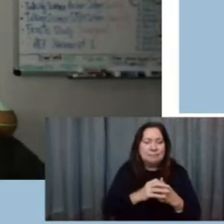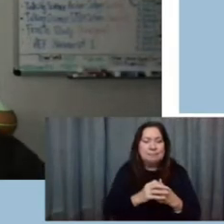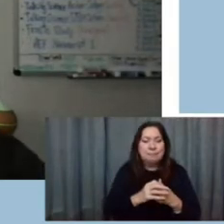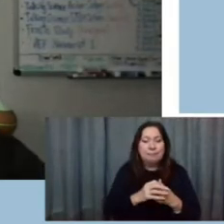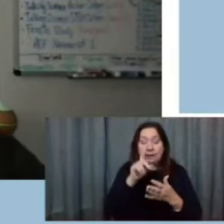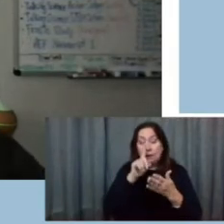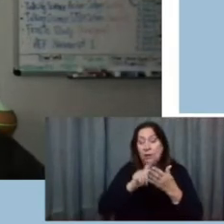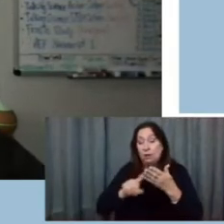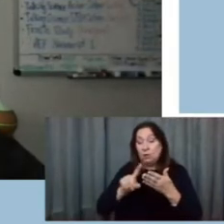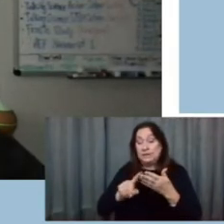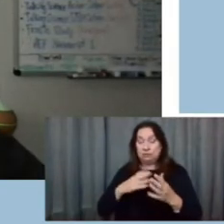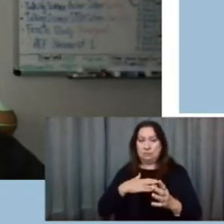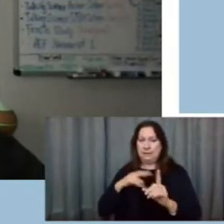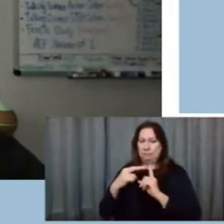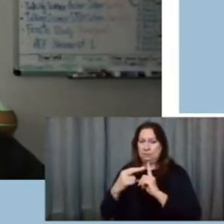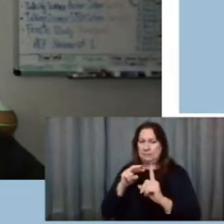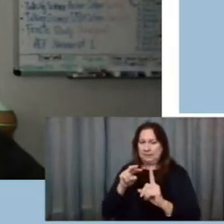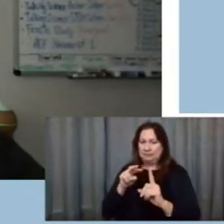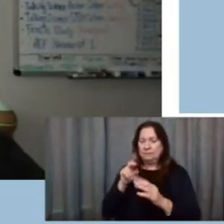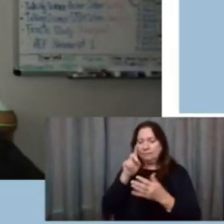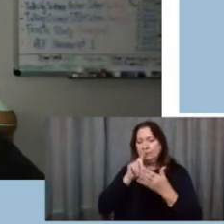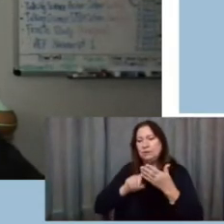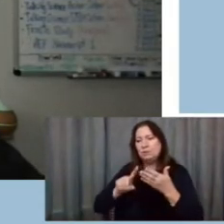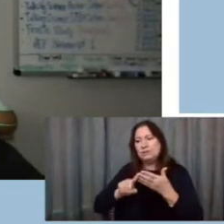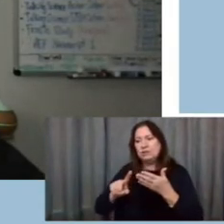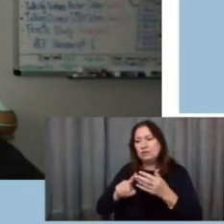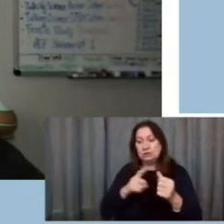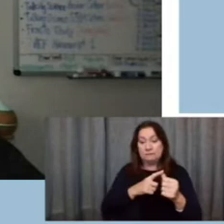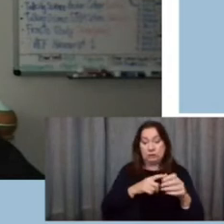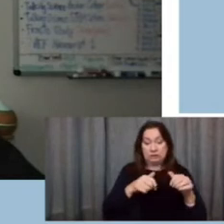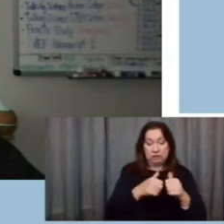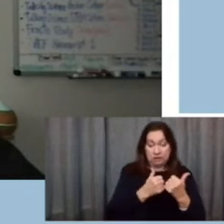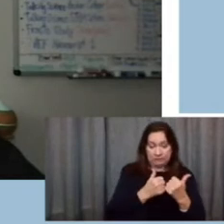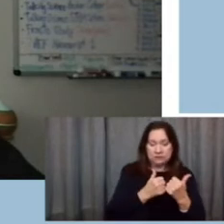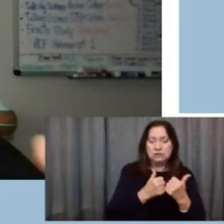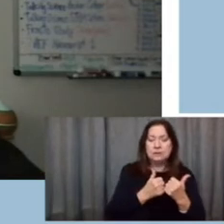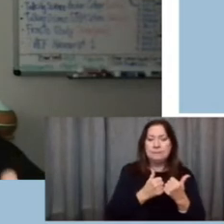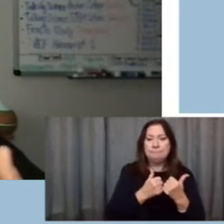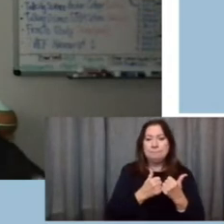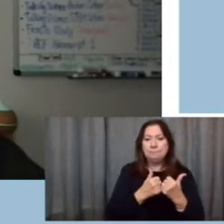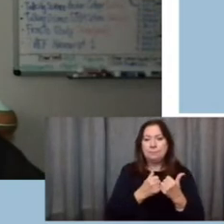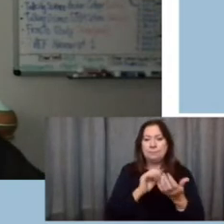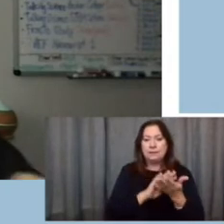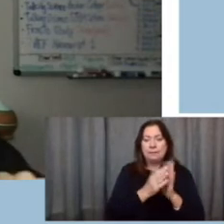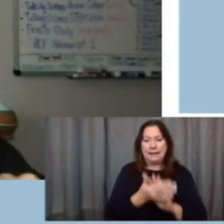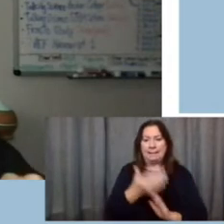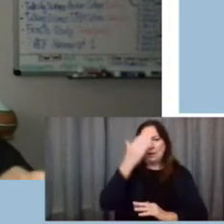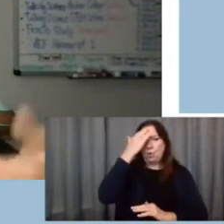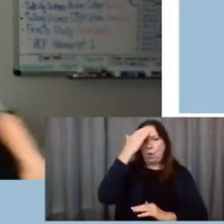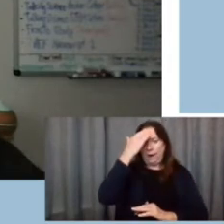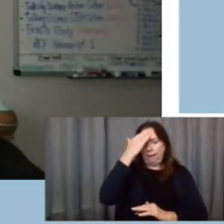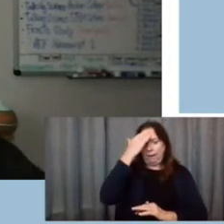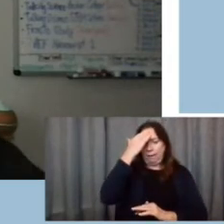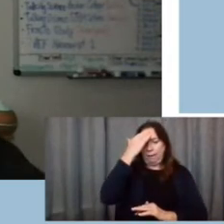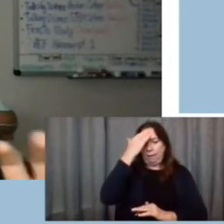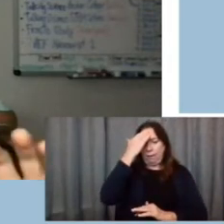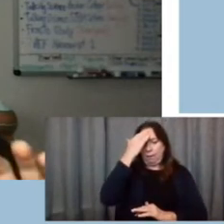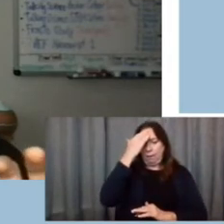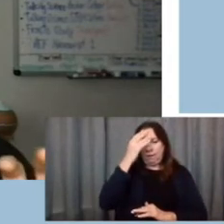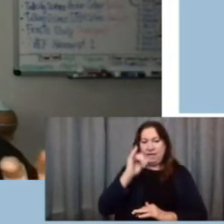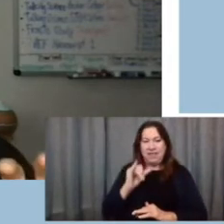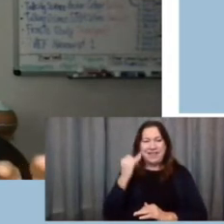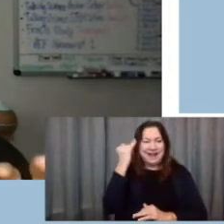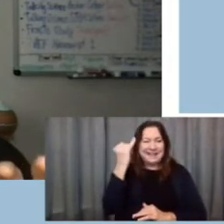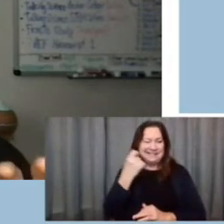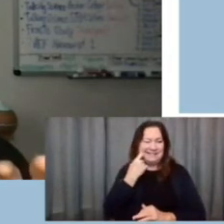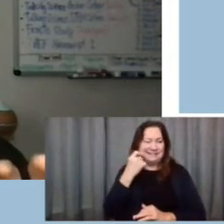at least from my perspective, the first challenge came with becoming aware of how that idea that you presented